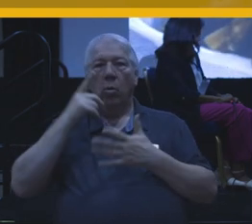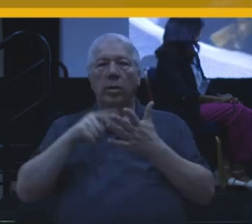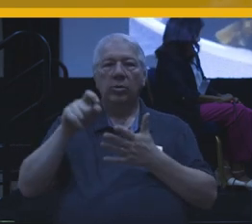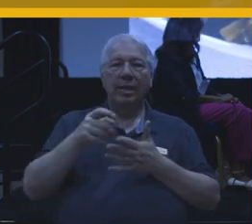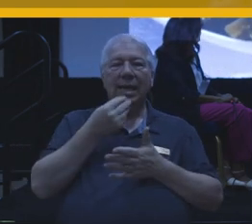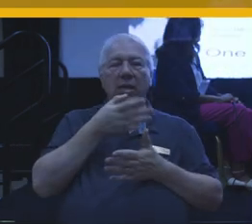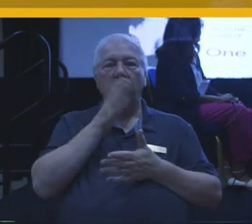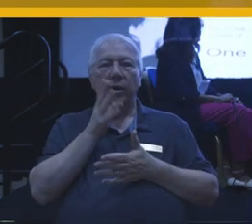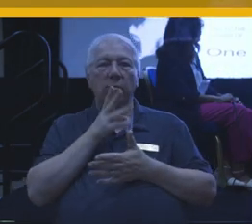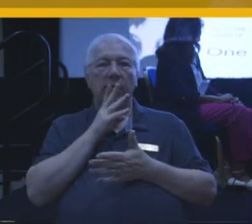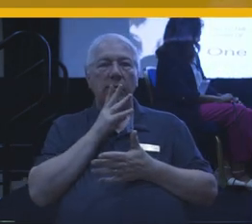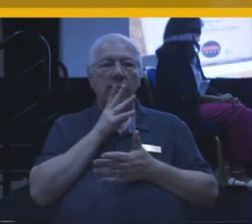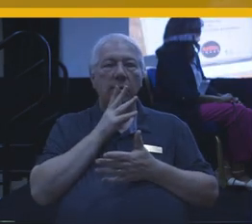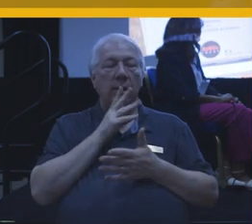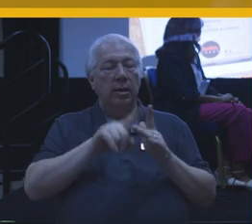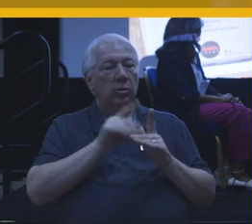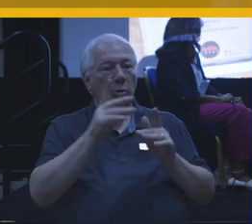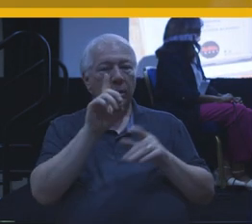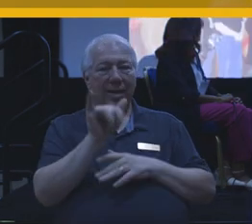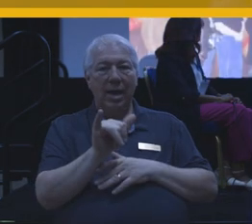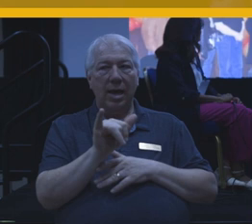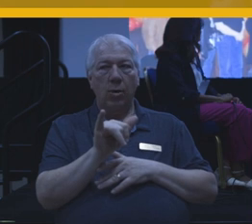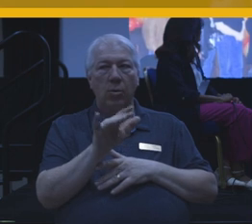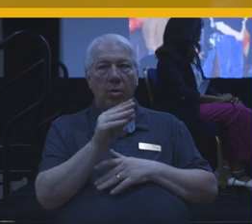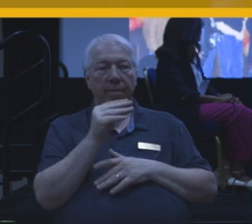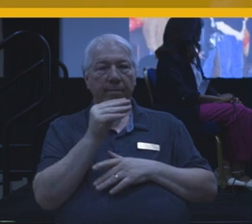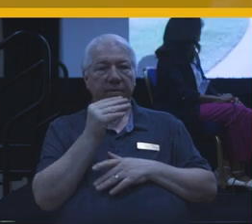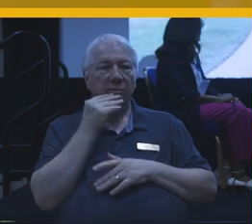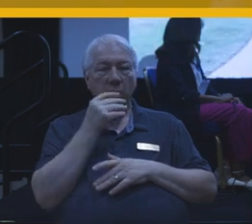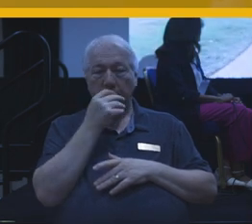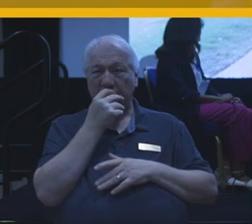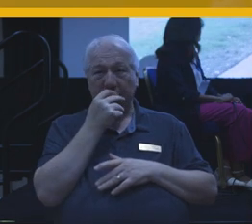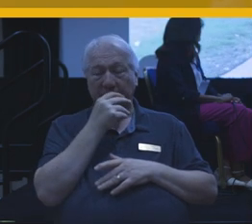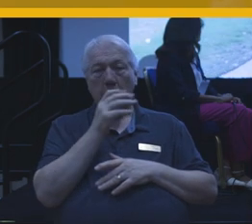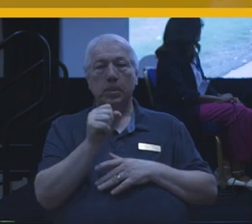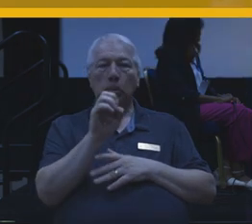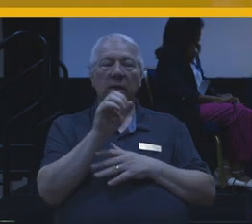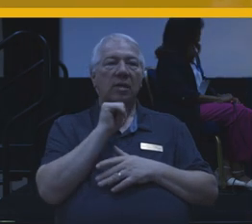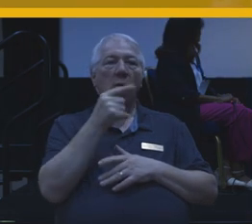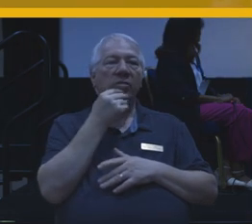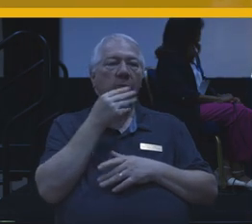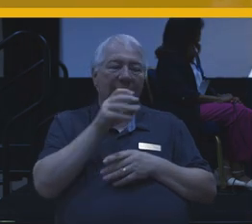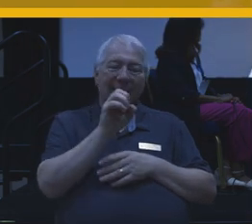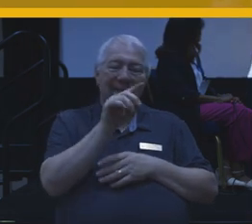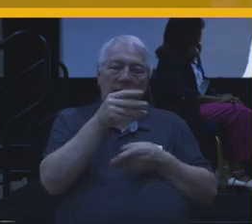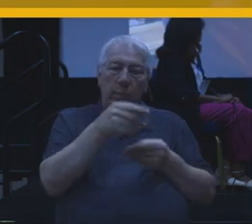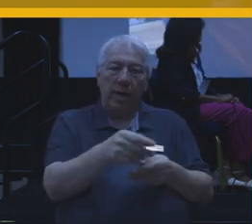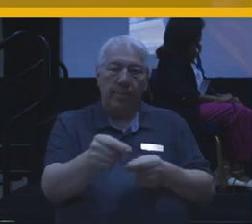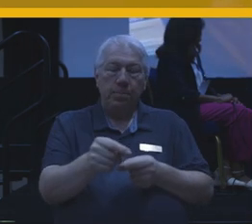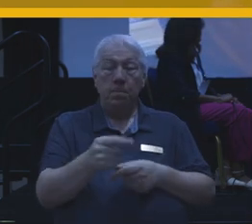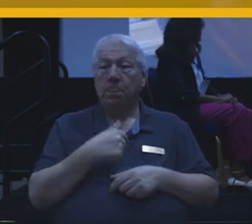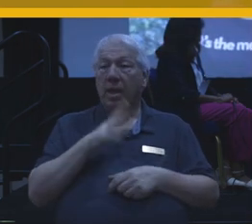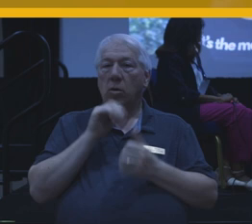what you drink, how you speak. Don't judge your day by your fruits, but with the seeds you're planting. In this series, I get to talk to